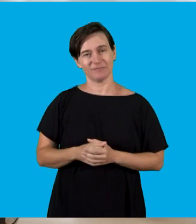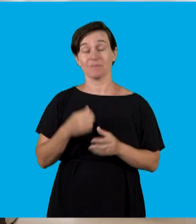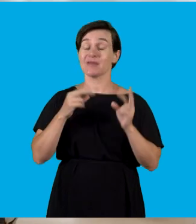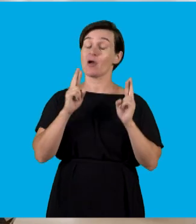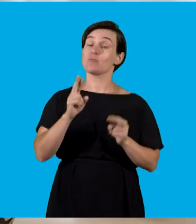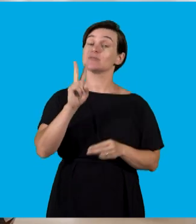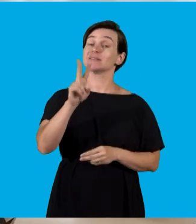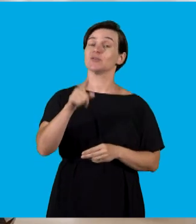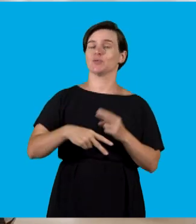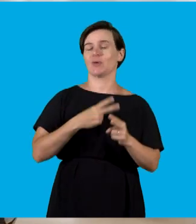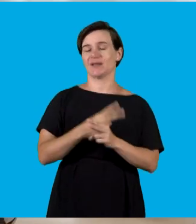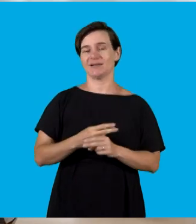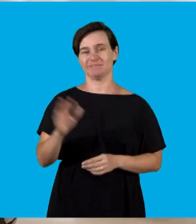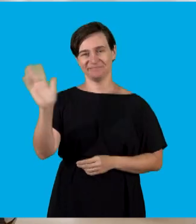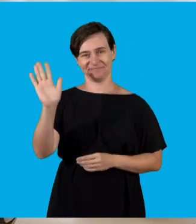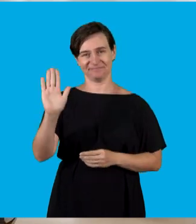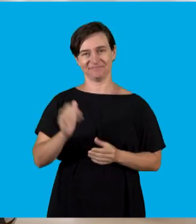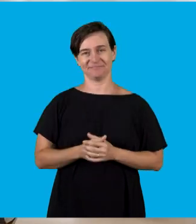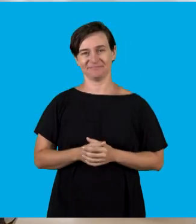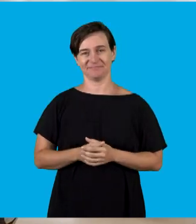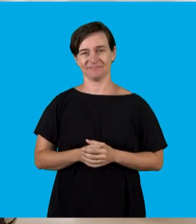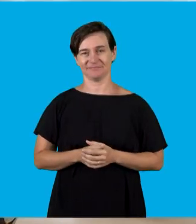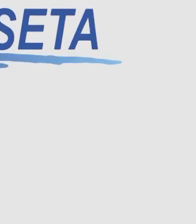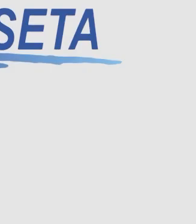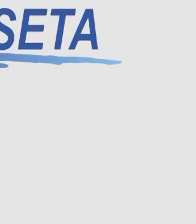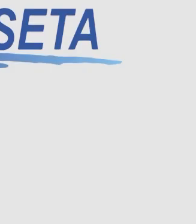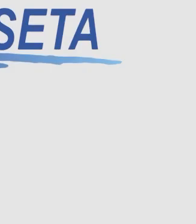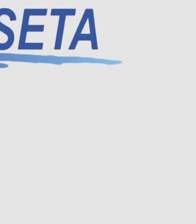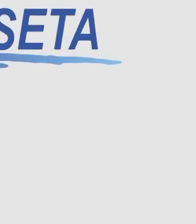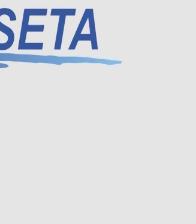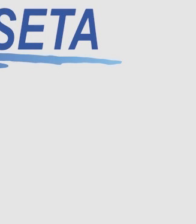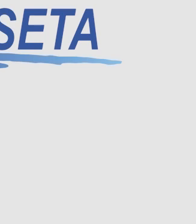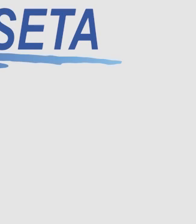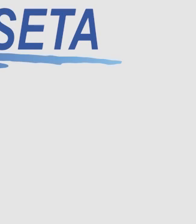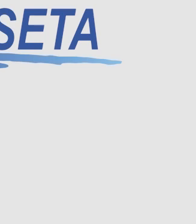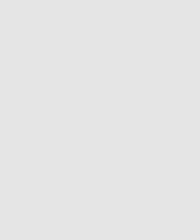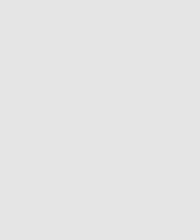fruitful and hope to see you next time. Goodbye.